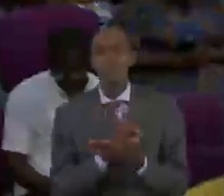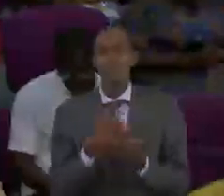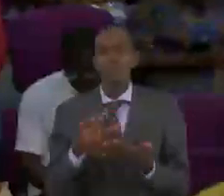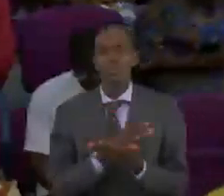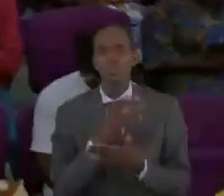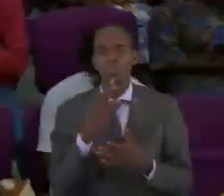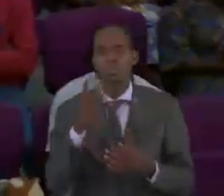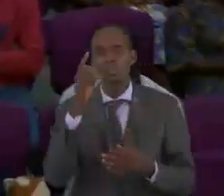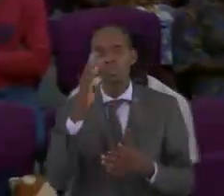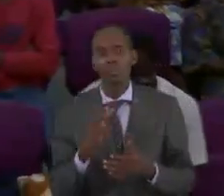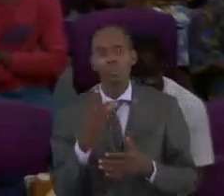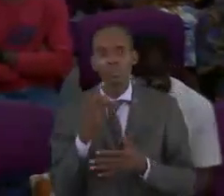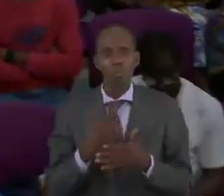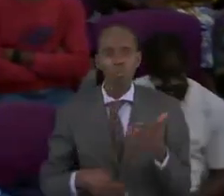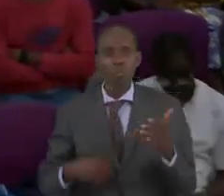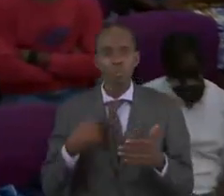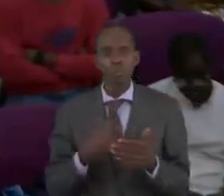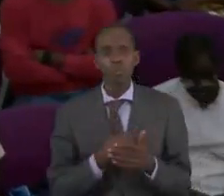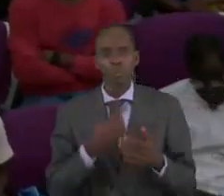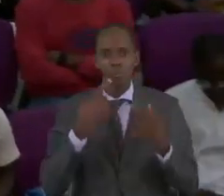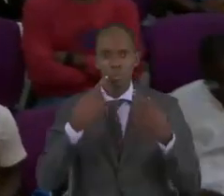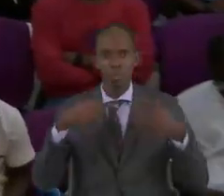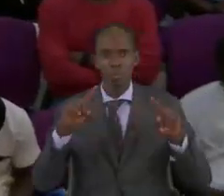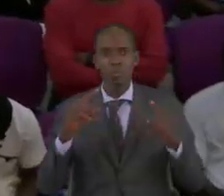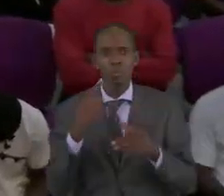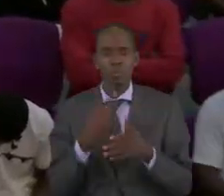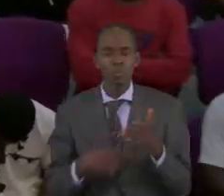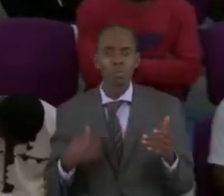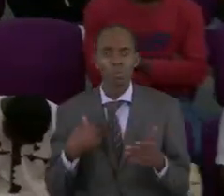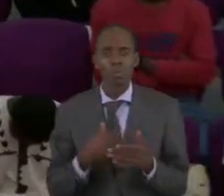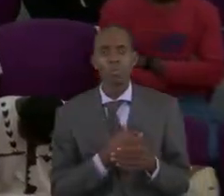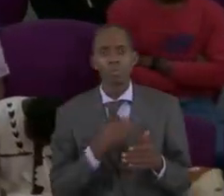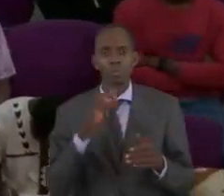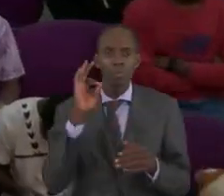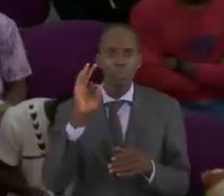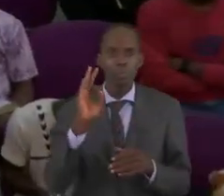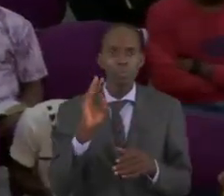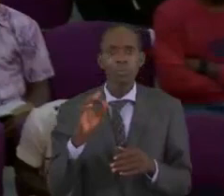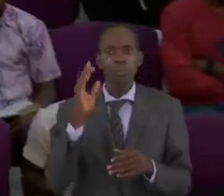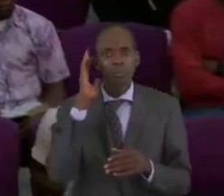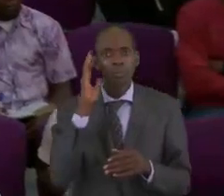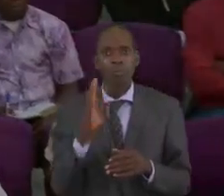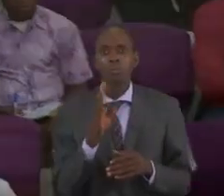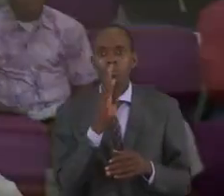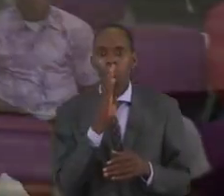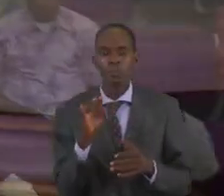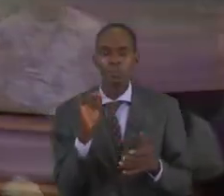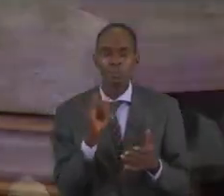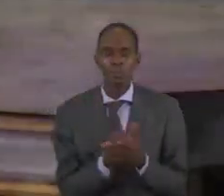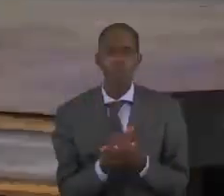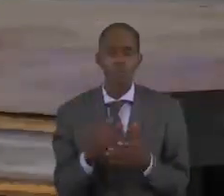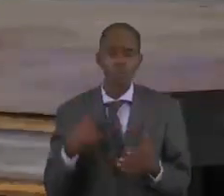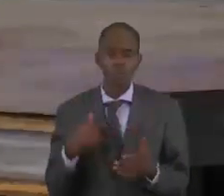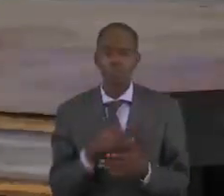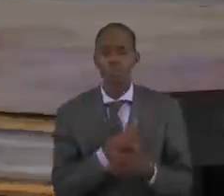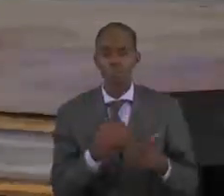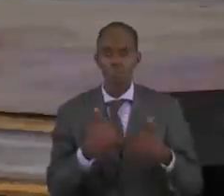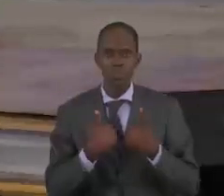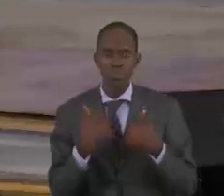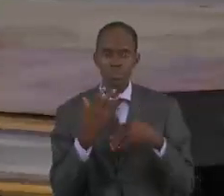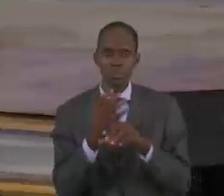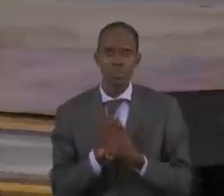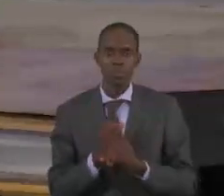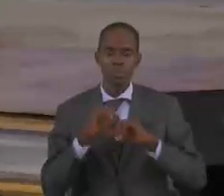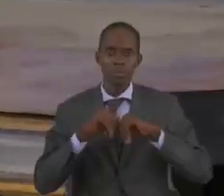what we declare, what we preach, what we proclaim will be that we have received, how